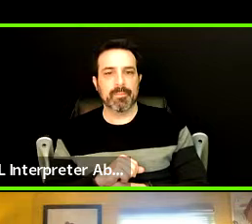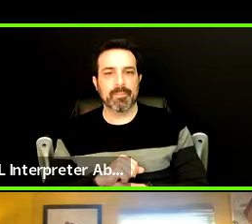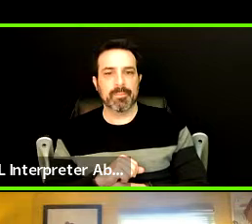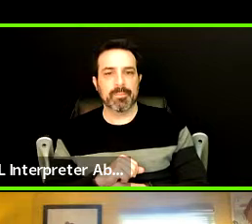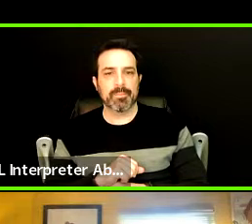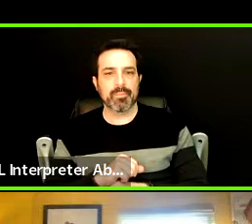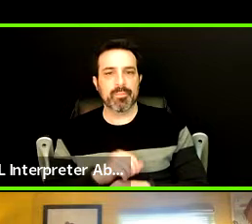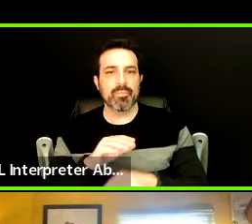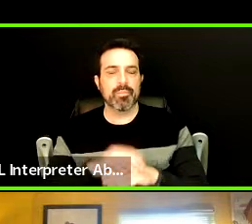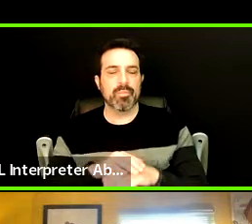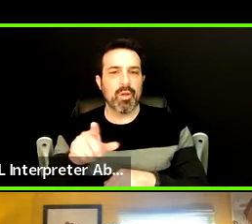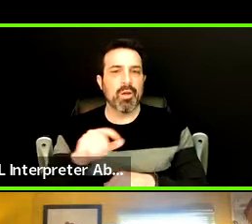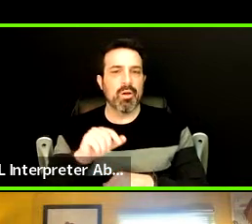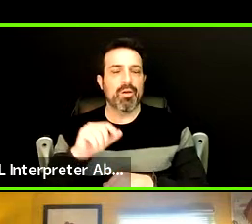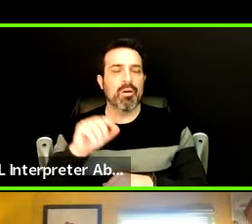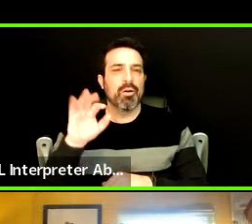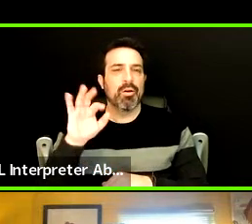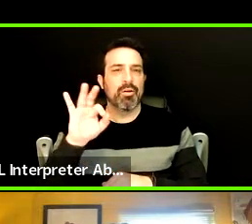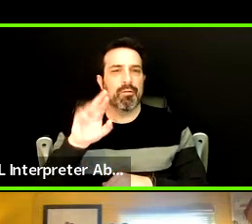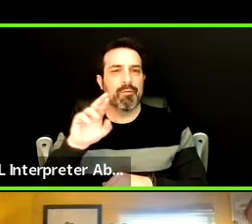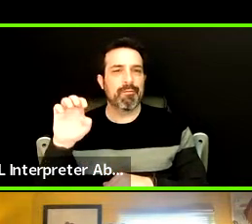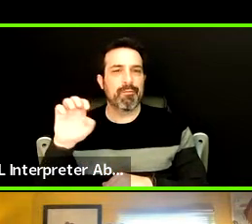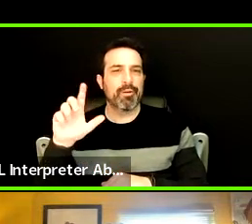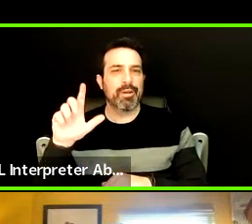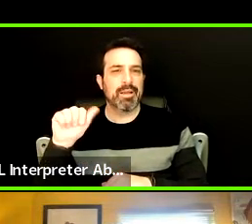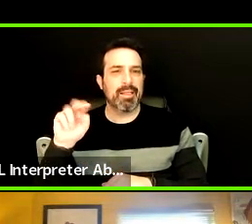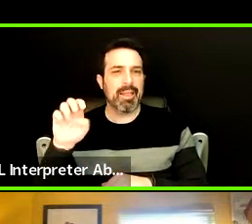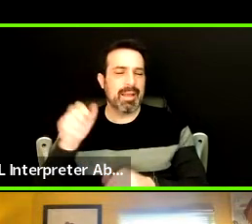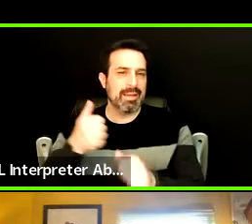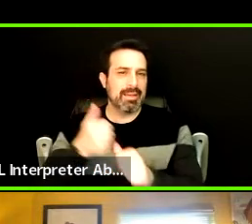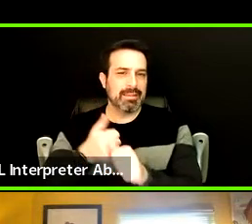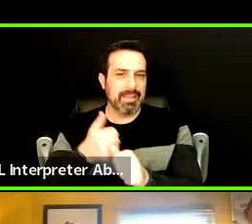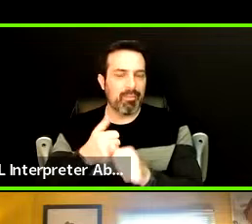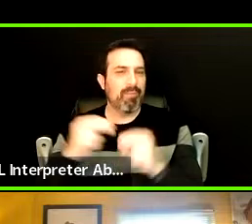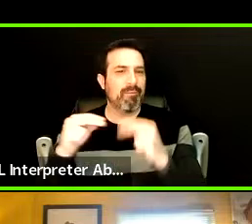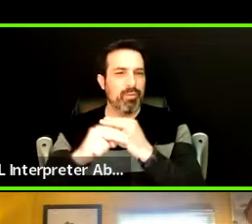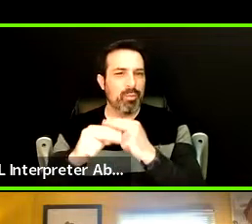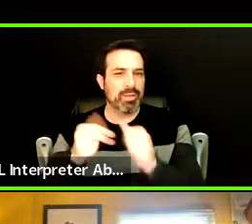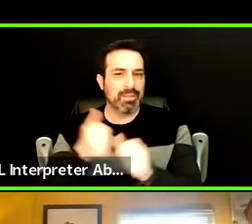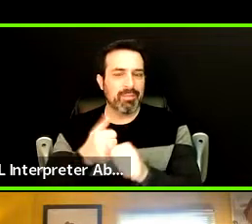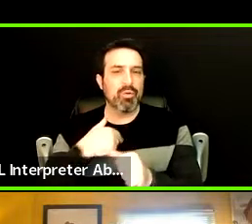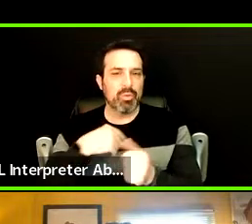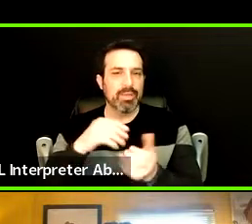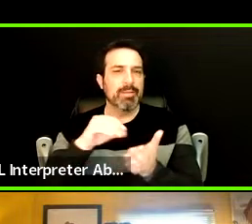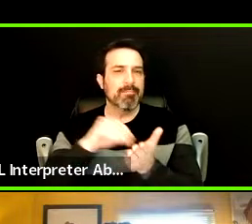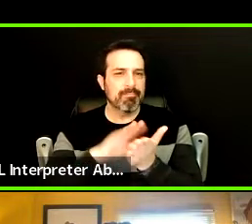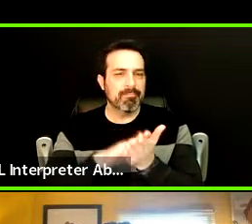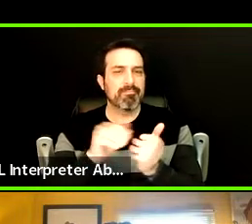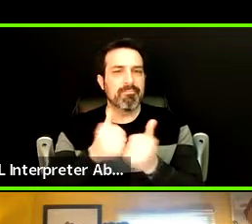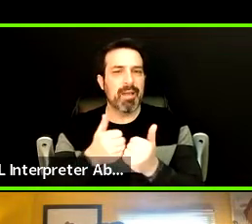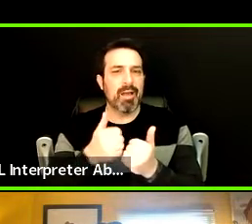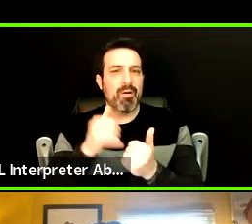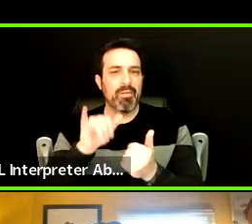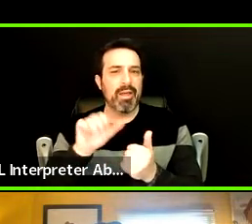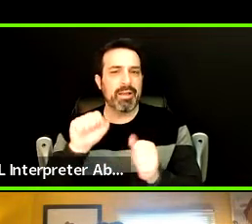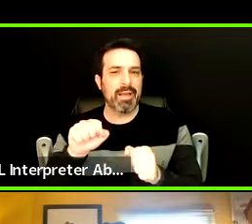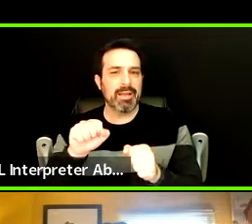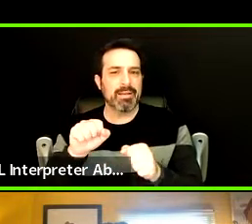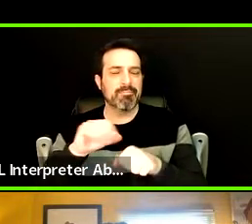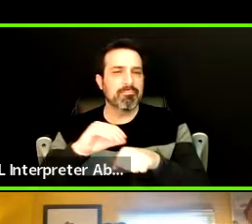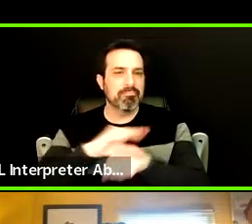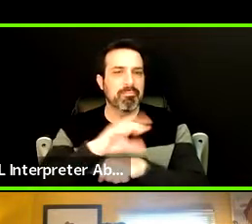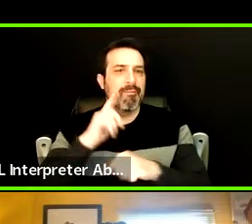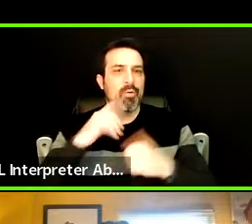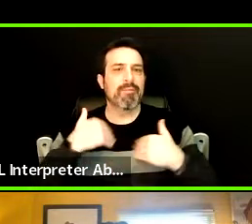on like the freeway and whatnot itself. And we also did rope that into how that could also speak to physical design